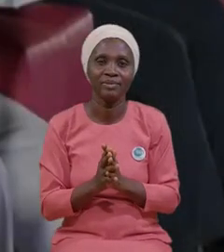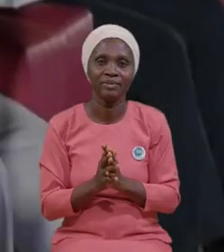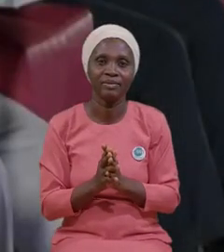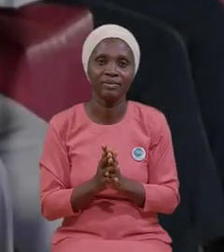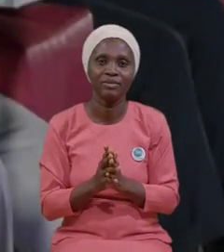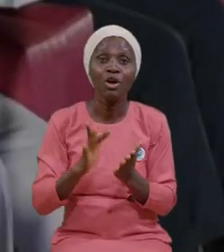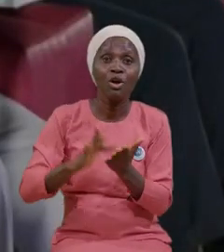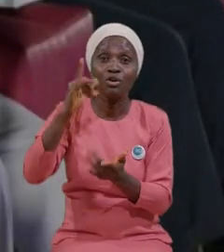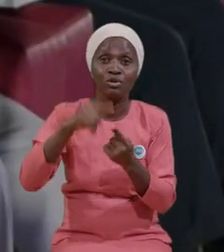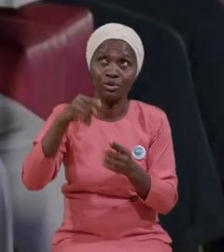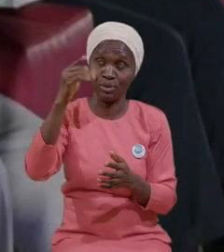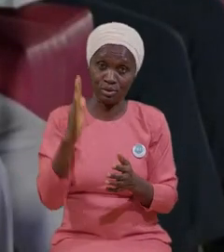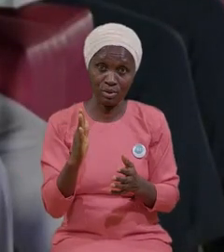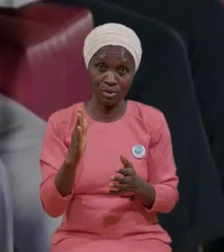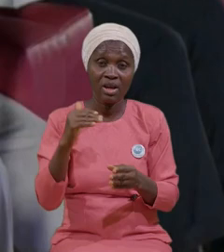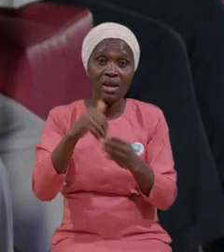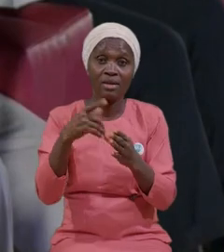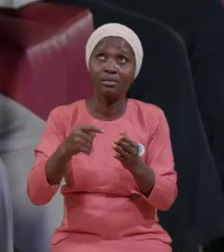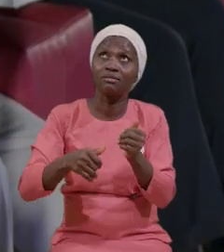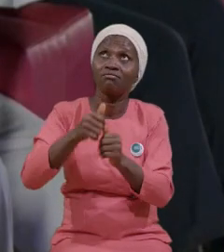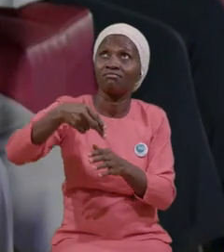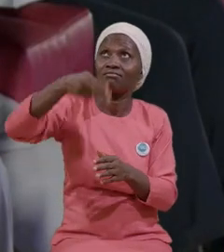Glory to God in the highest.